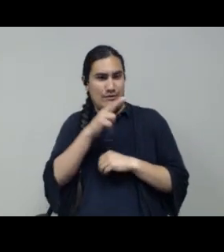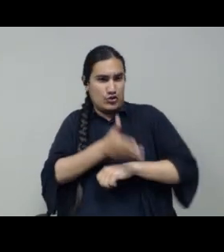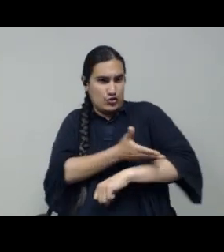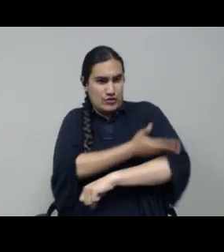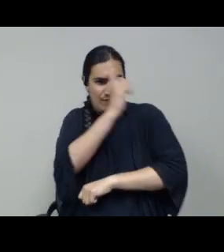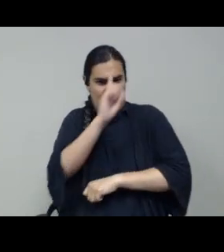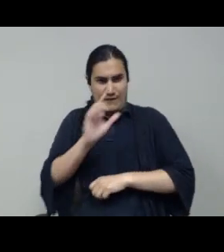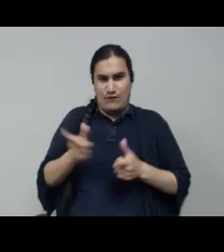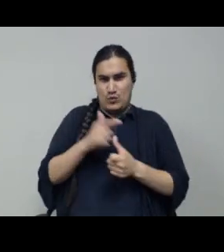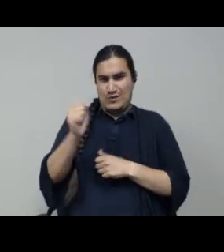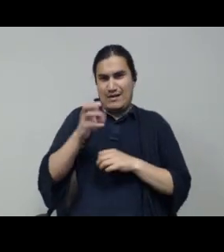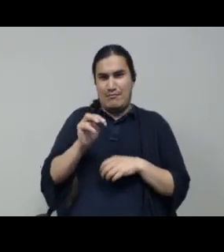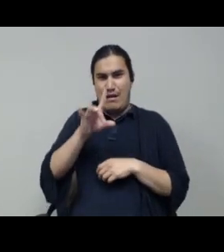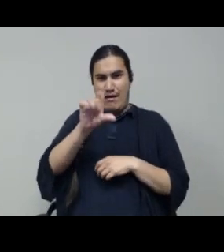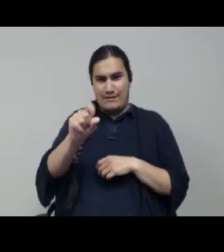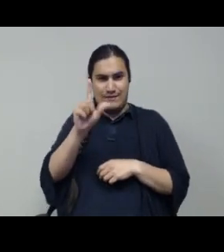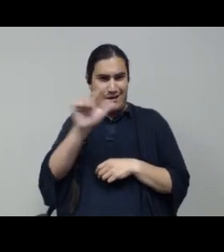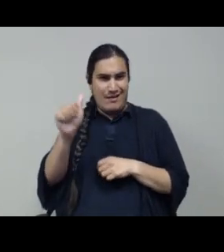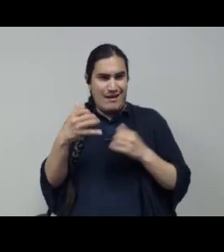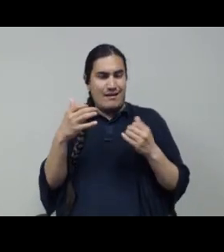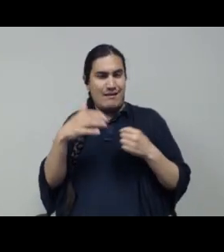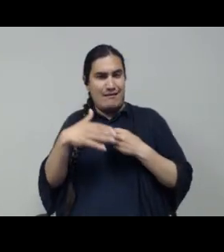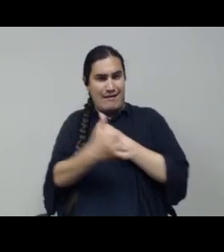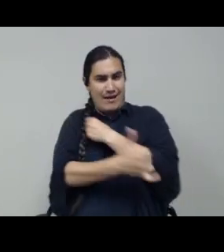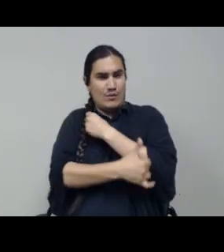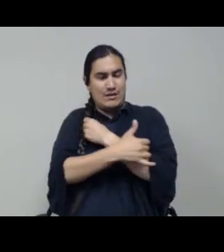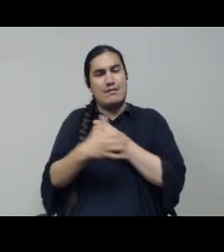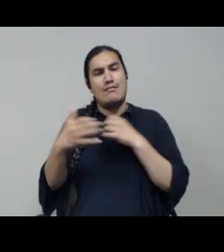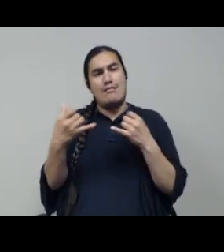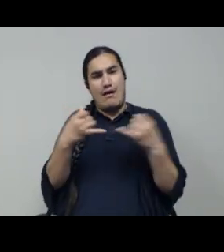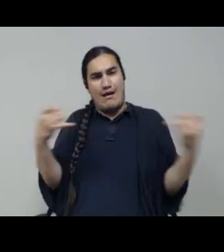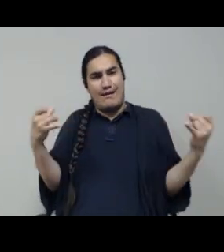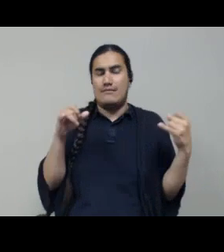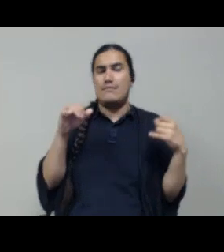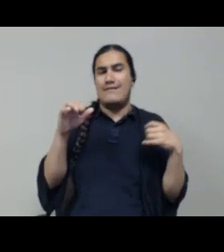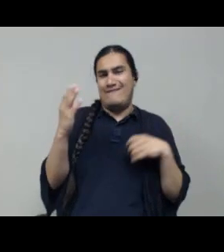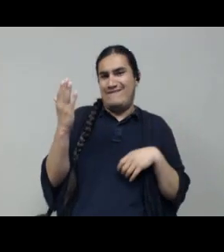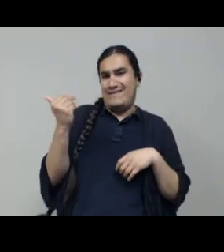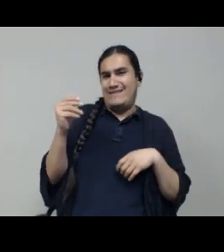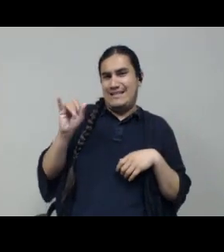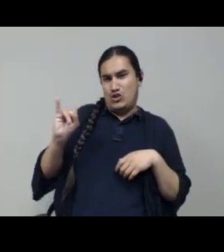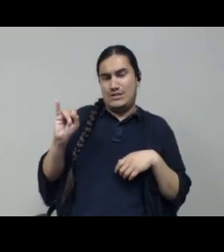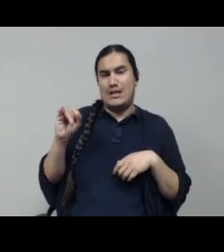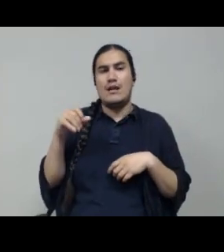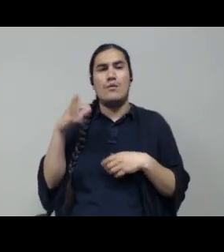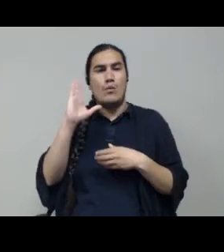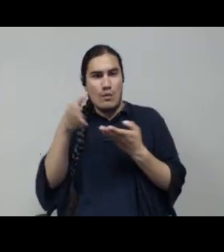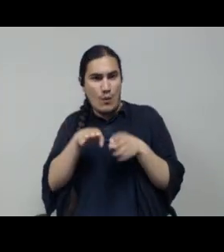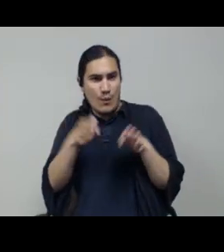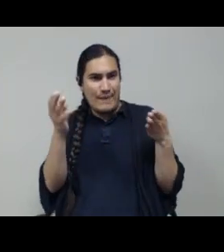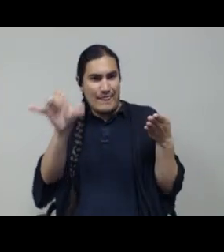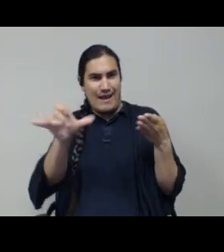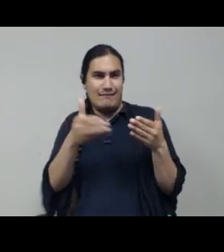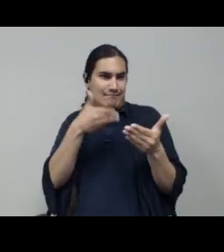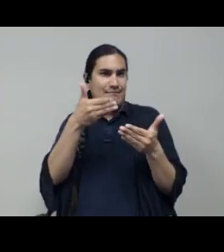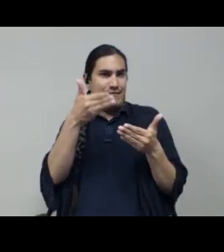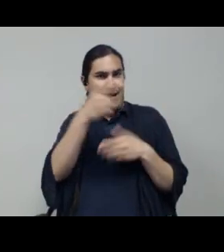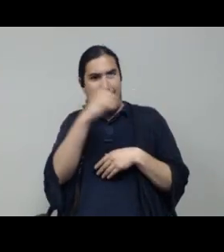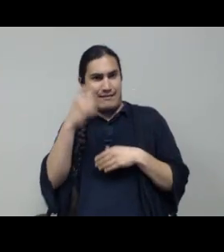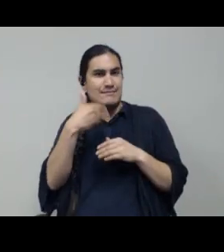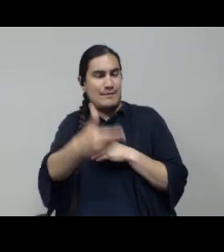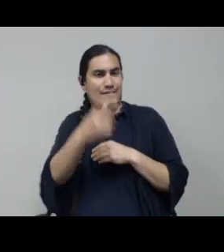10 miles from the LA County line east to Interstate 15, where we'll actually open that next summer for